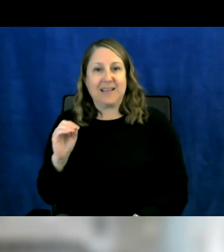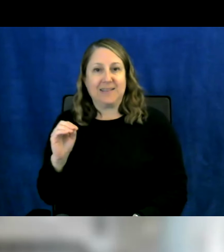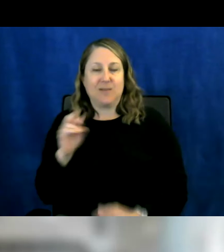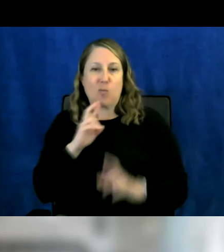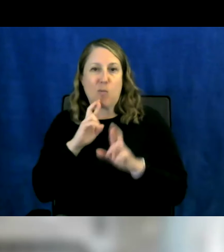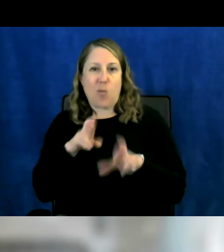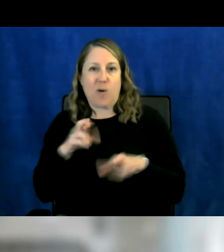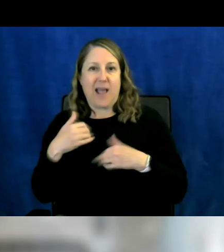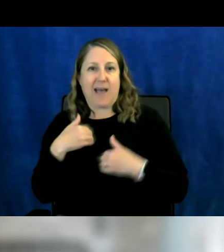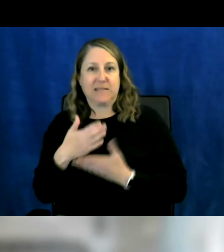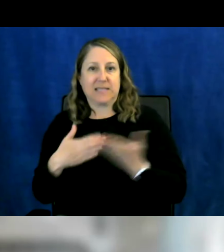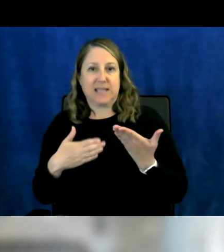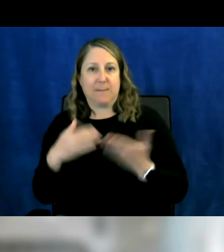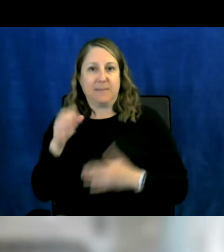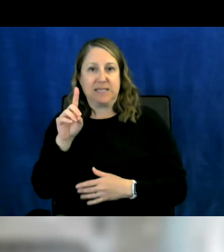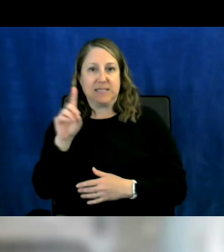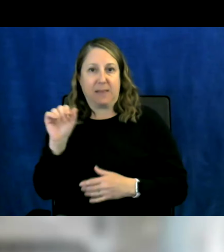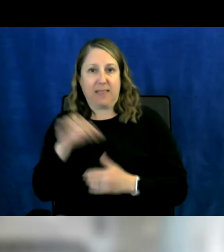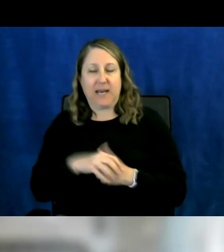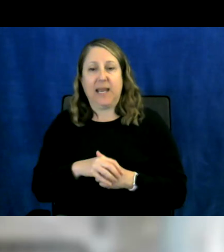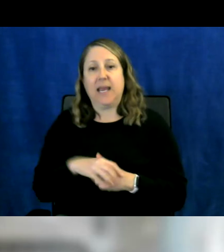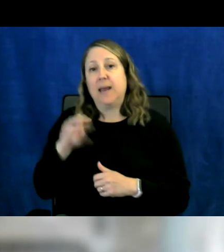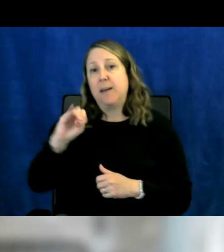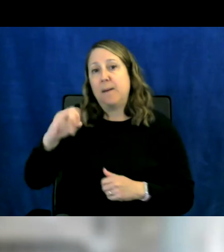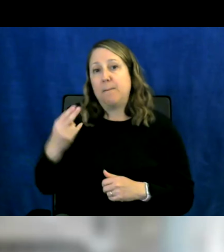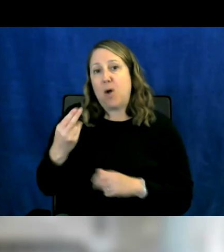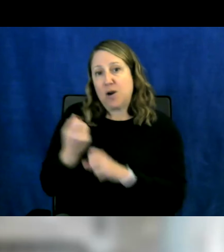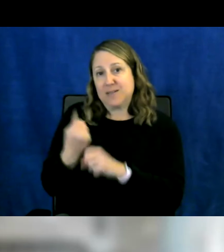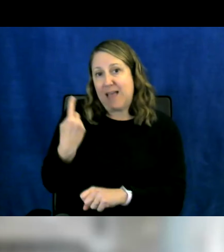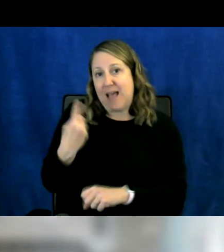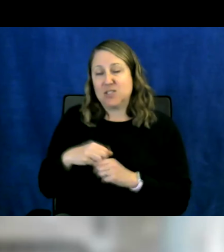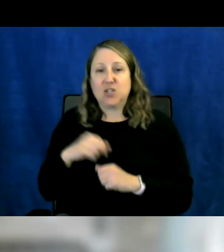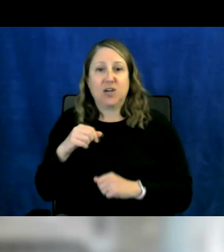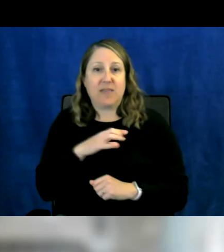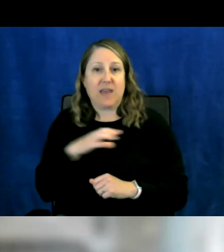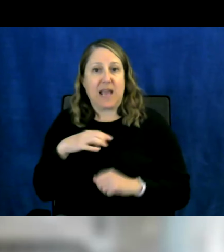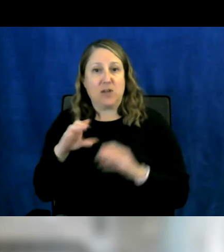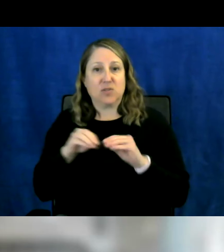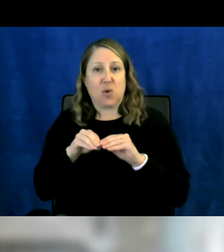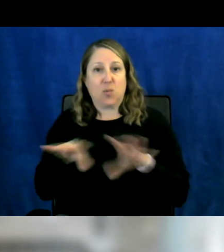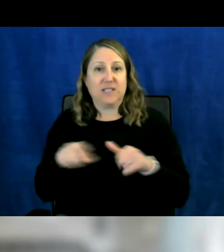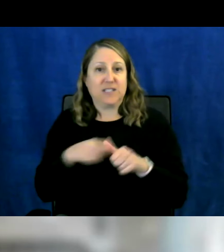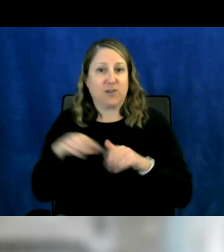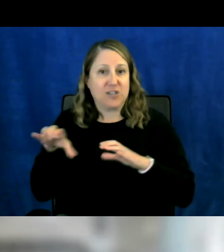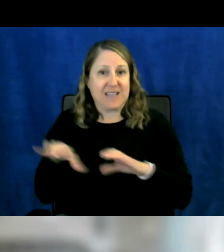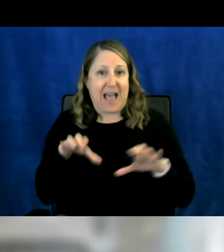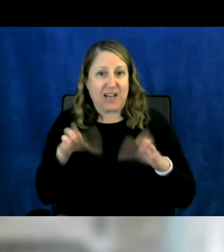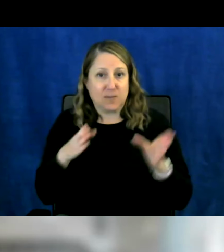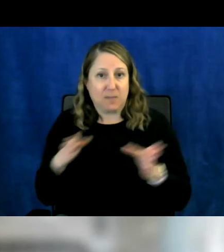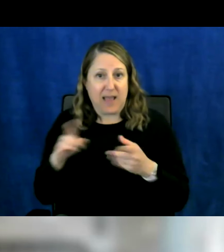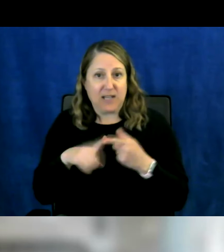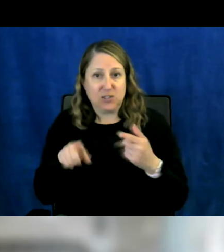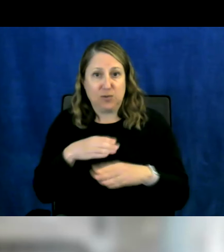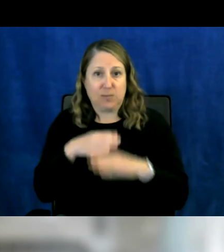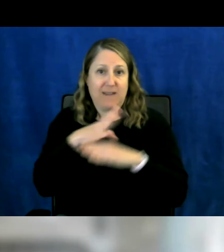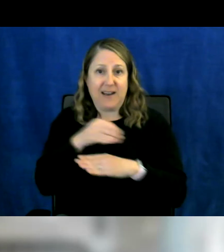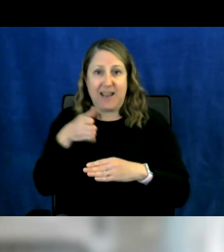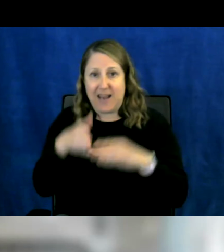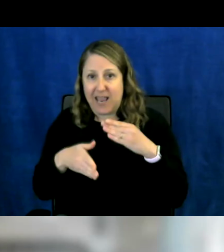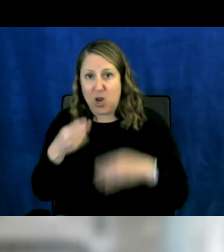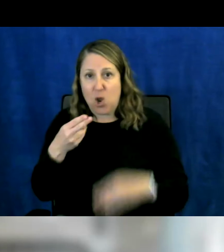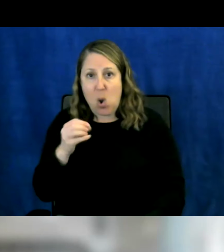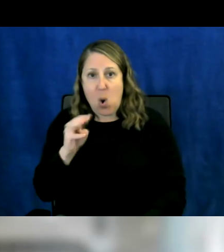disability. In March of last year, the council released the first action plan to prevent and end homelessness in California. And this